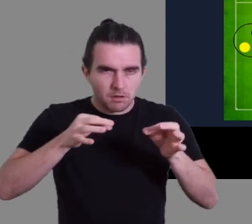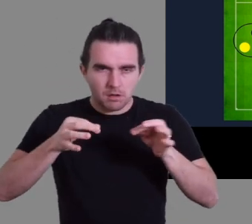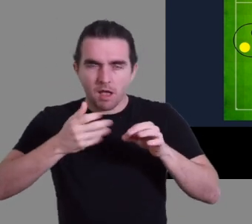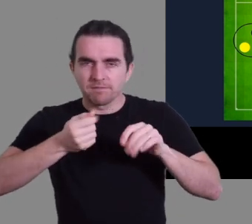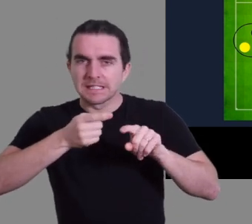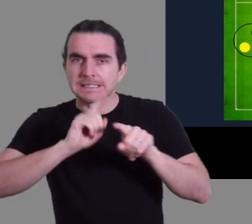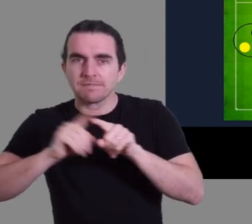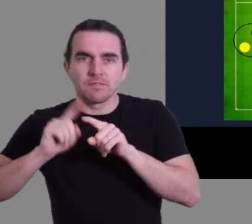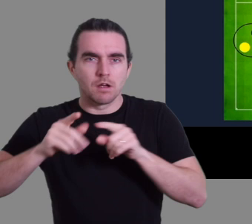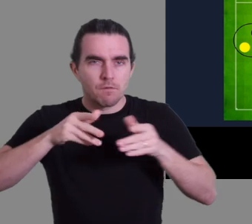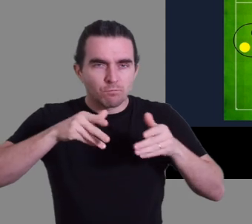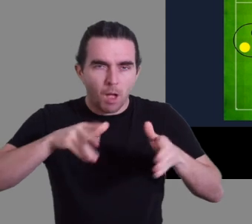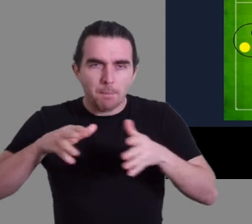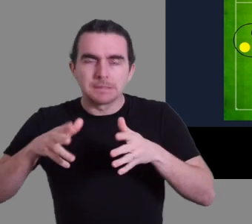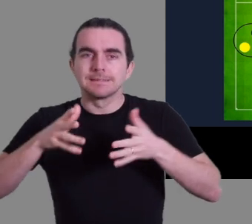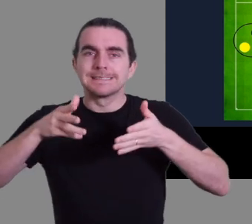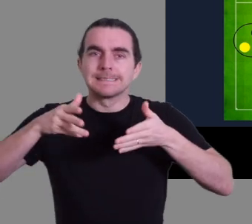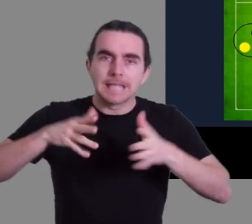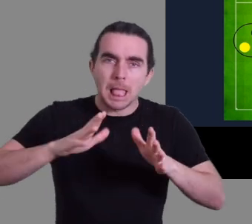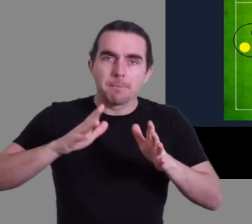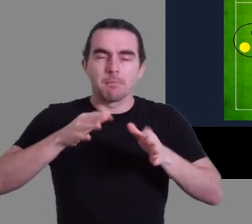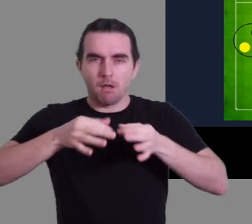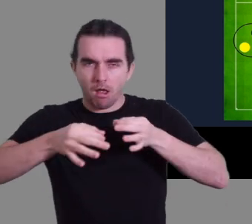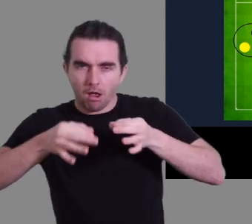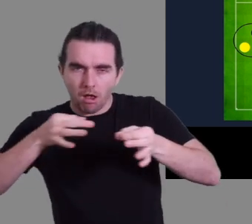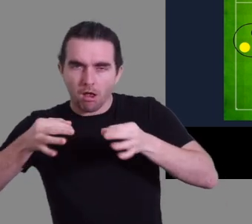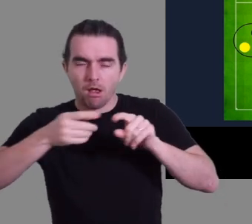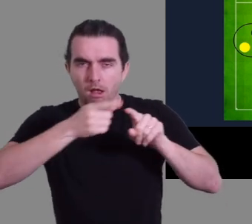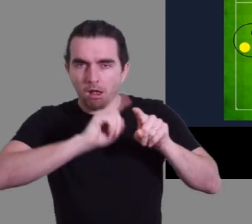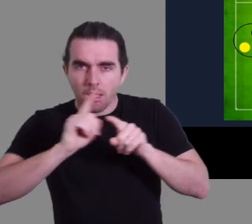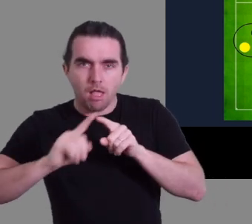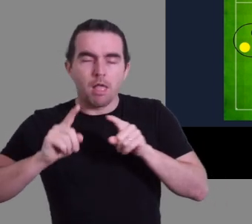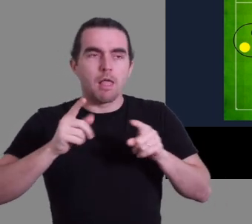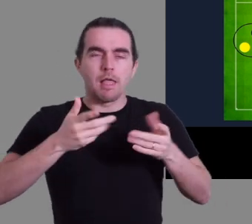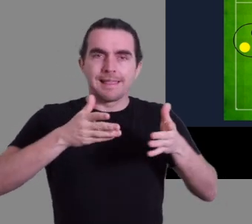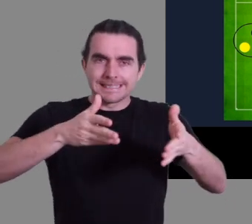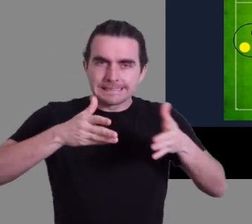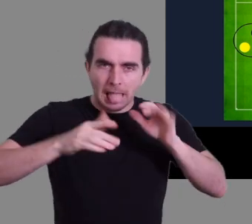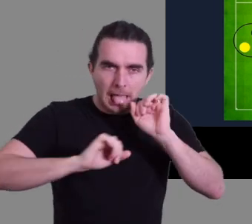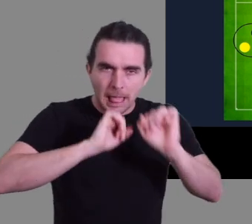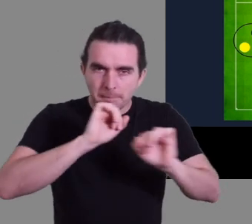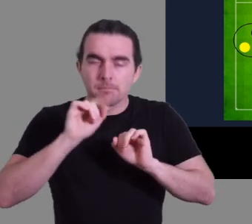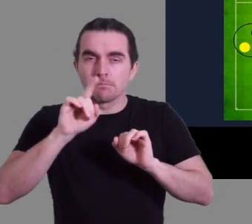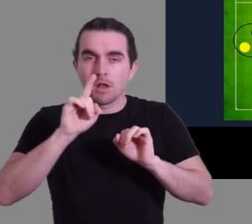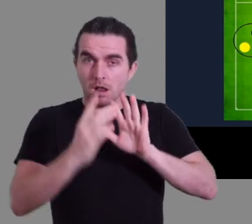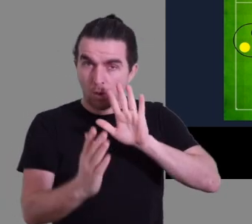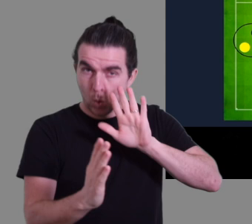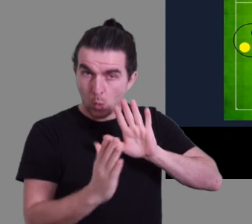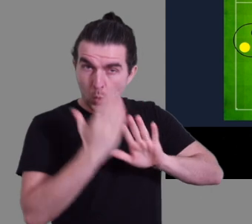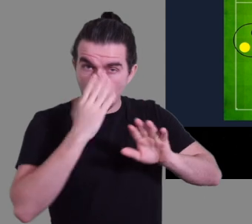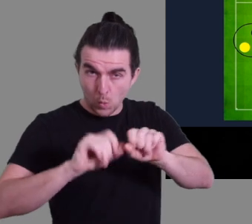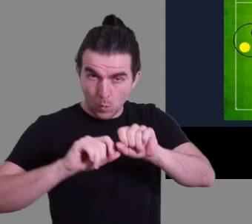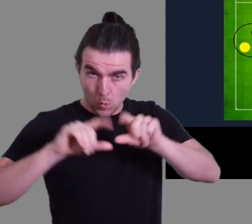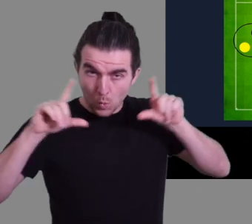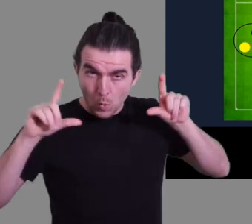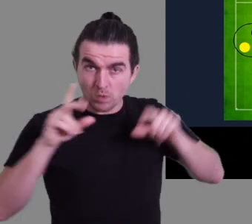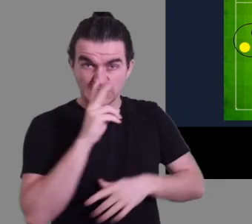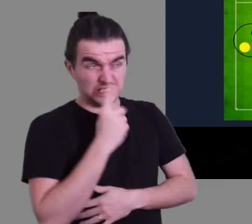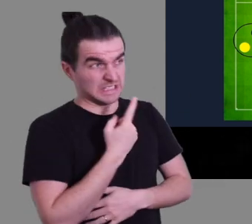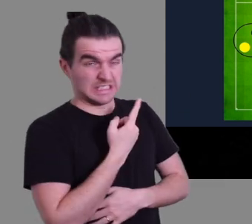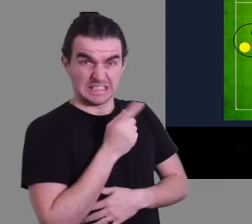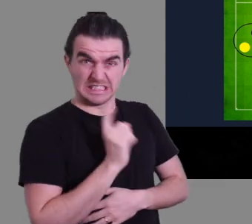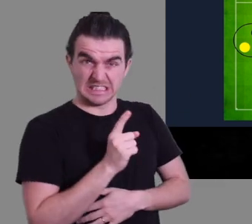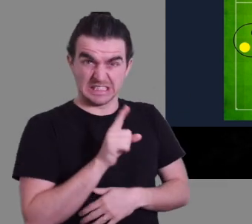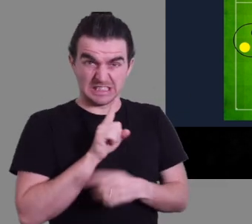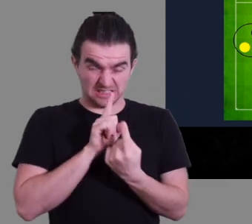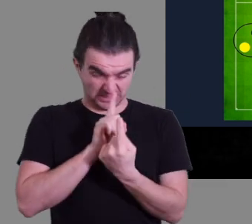different formations, the systems, strategies in a team sense, but zoom in here. So we're looking very much,